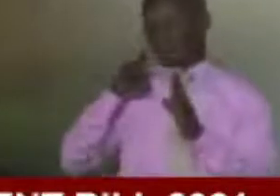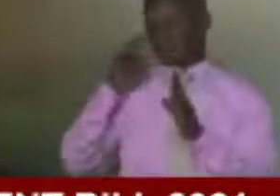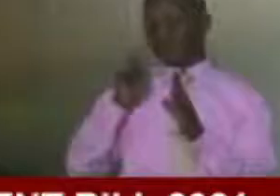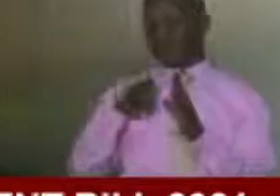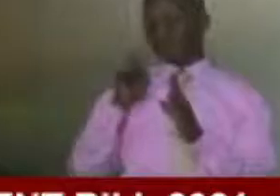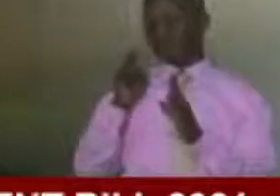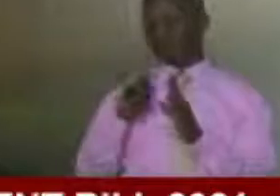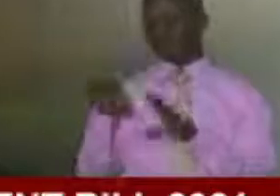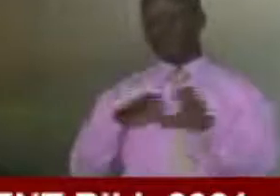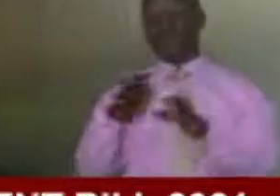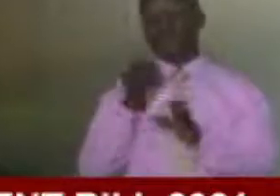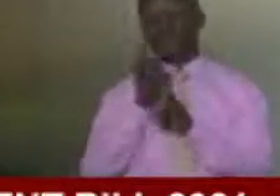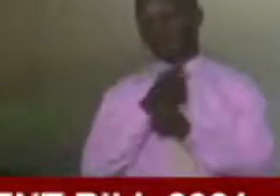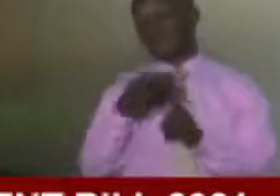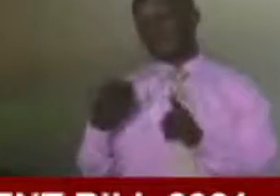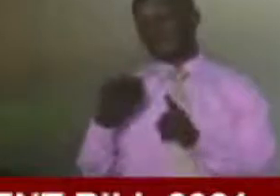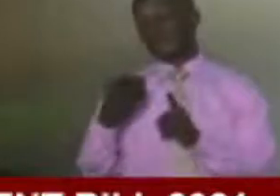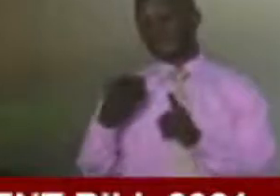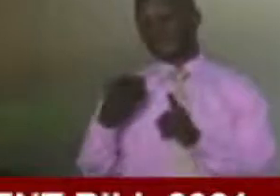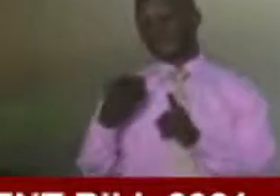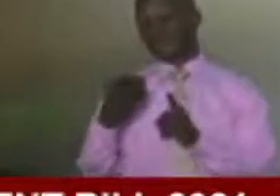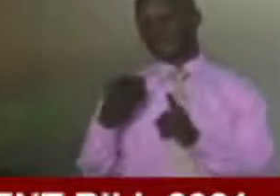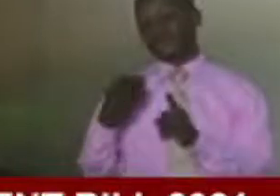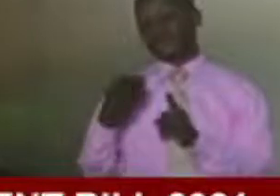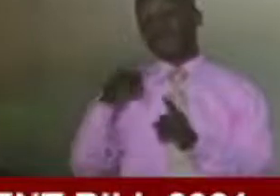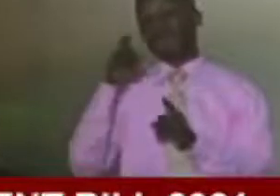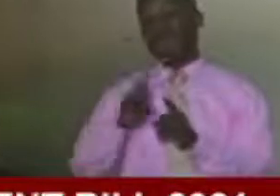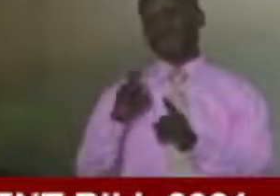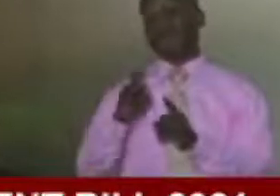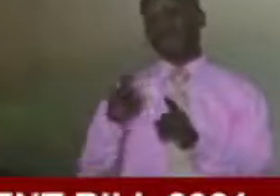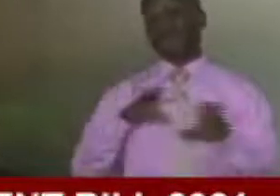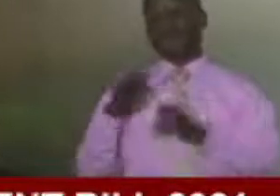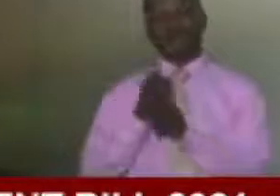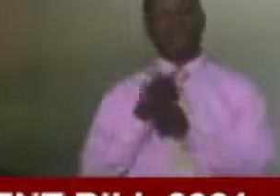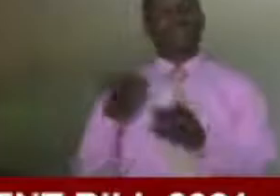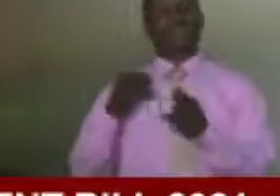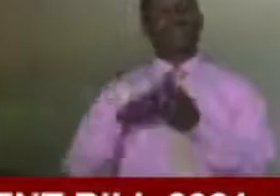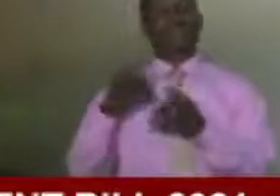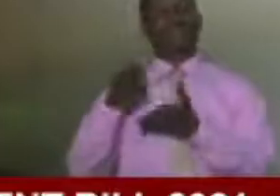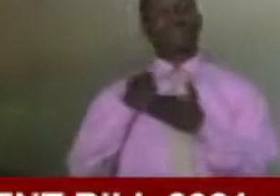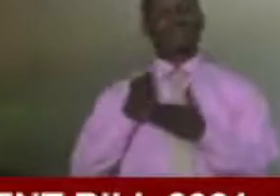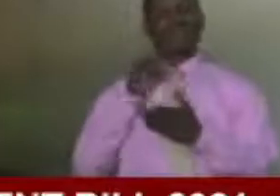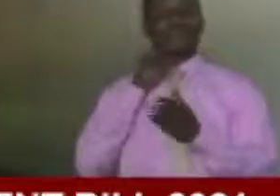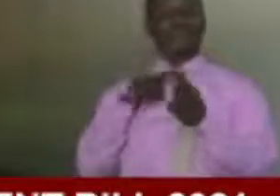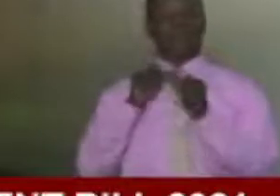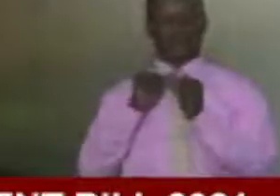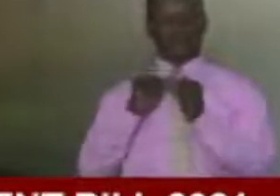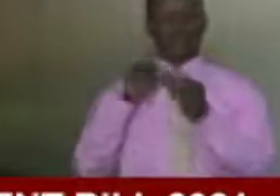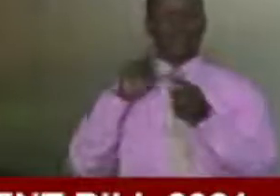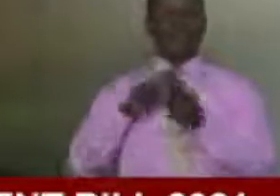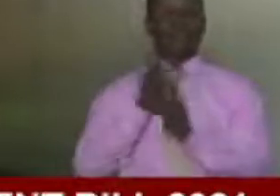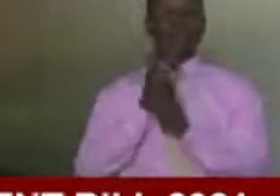It is the right thing to do. It is the patriotic thing to do, and it helps Nigeria continue to maintain her position as a leader